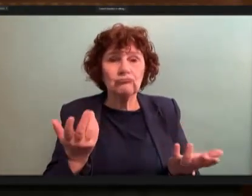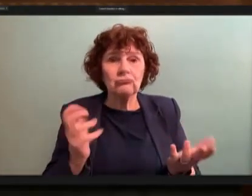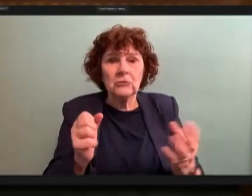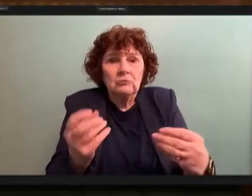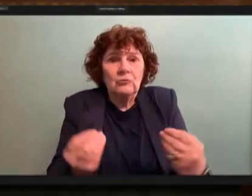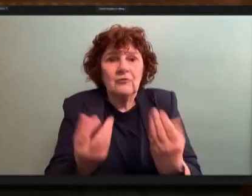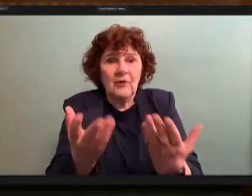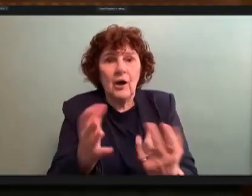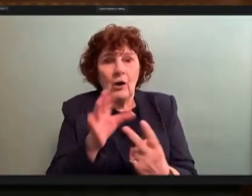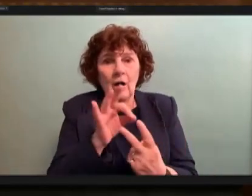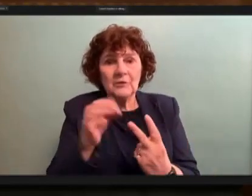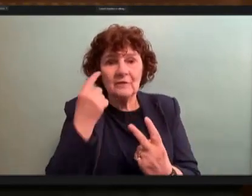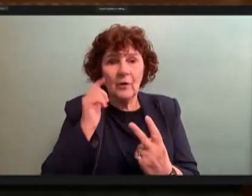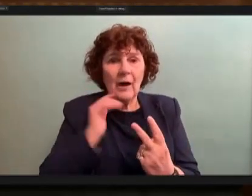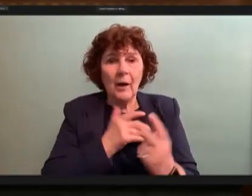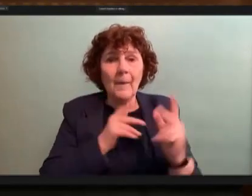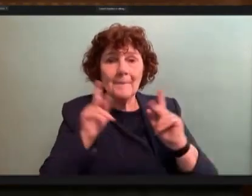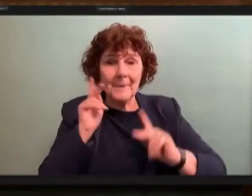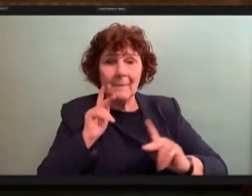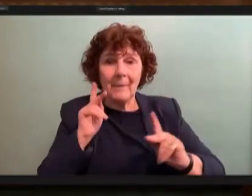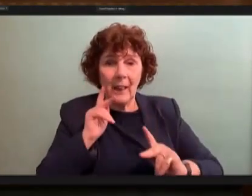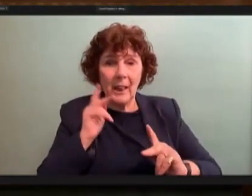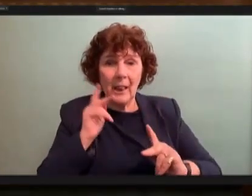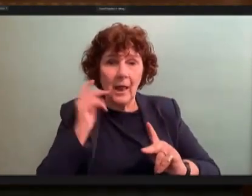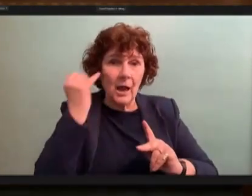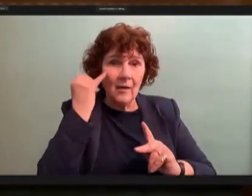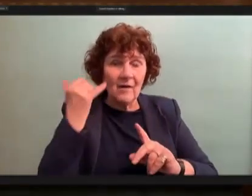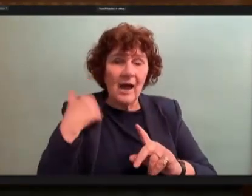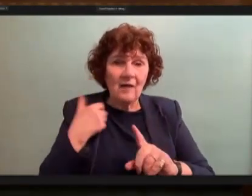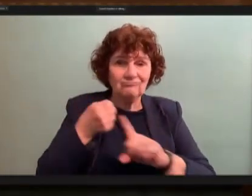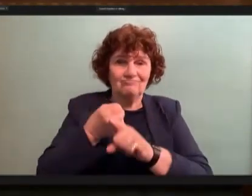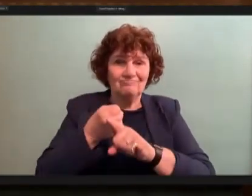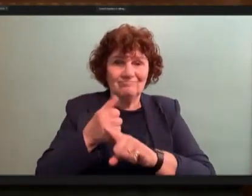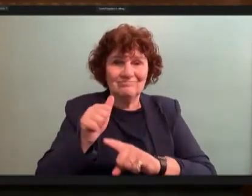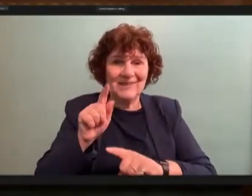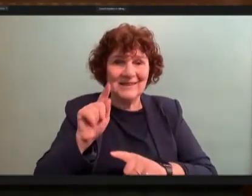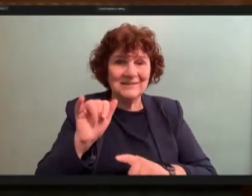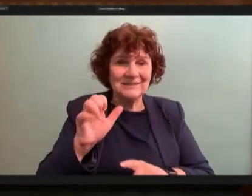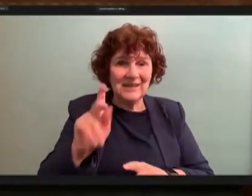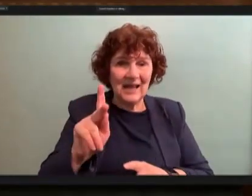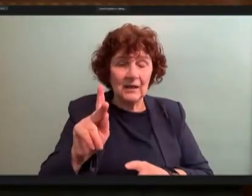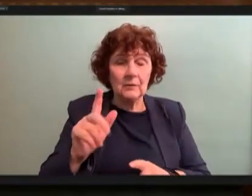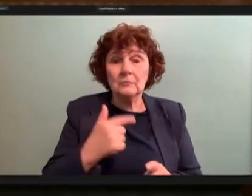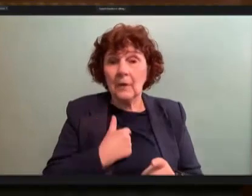option for our people in case of an attack. And I advocate that this council